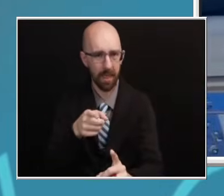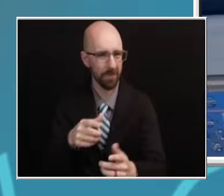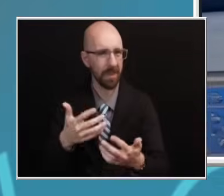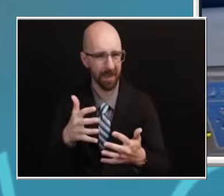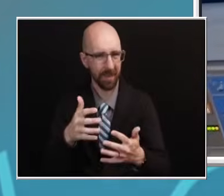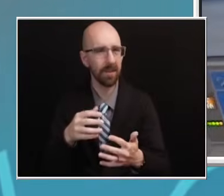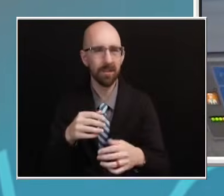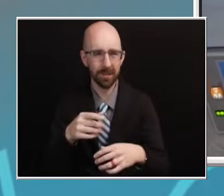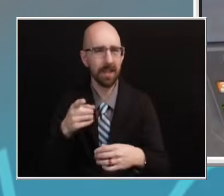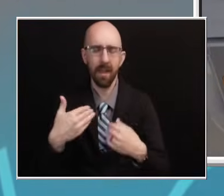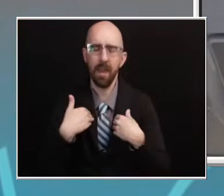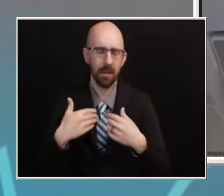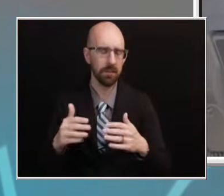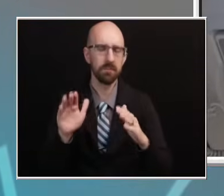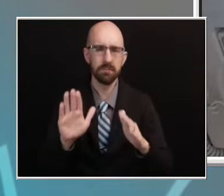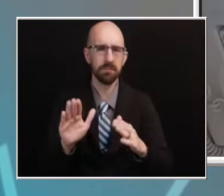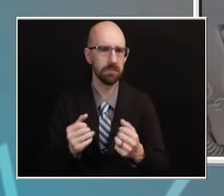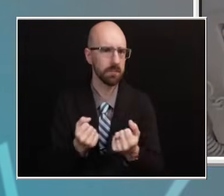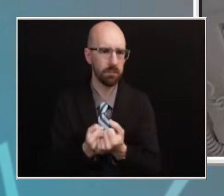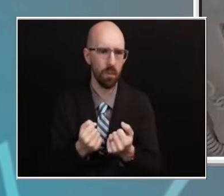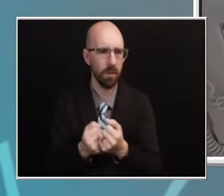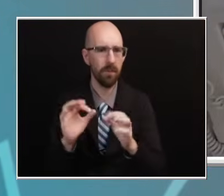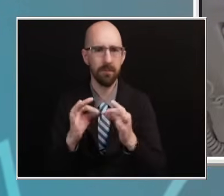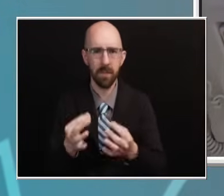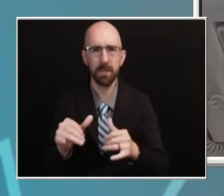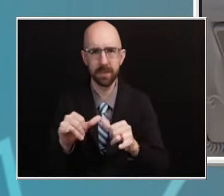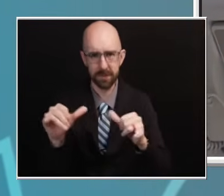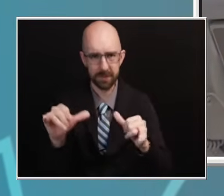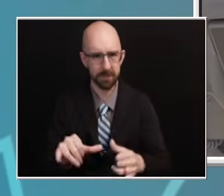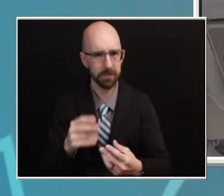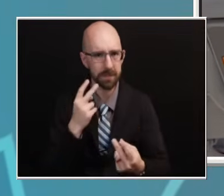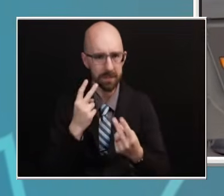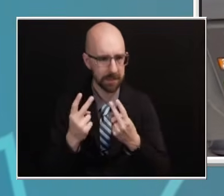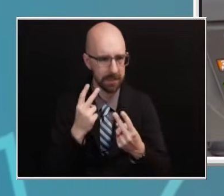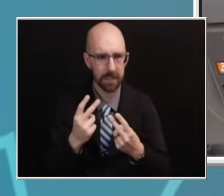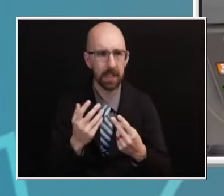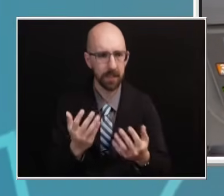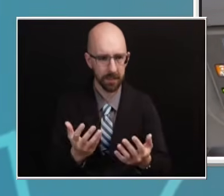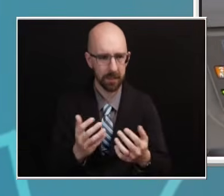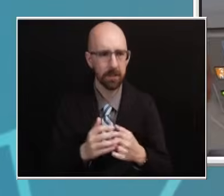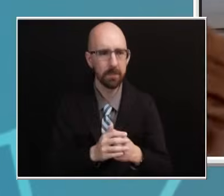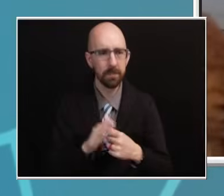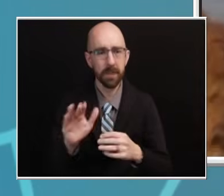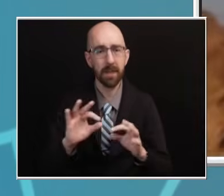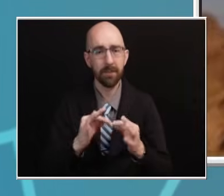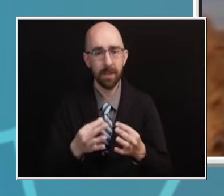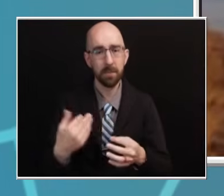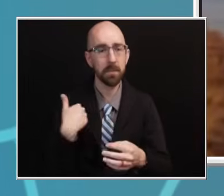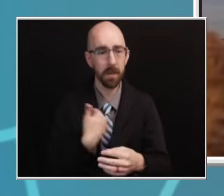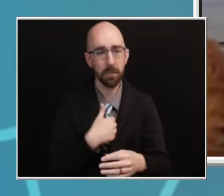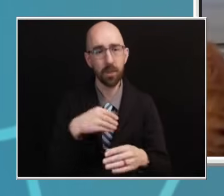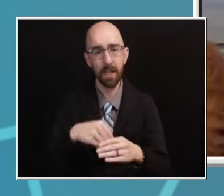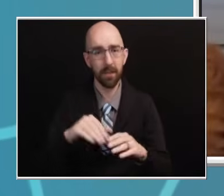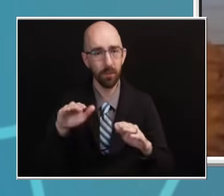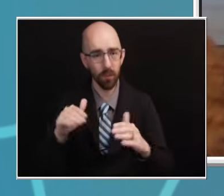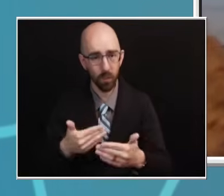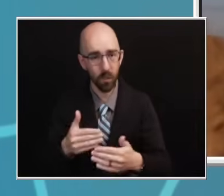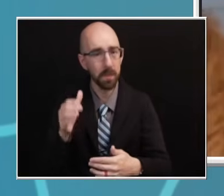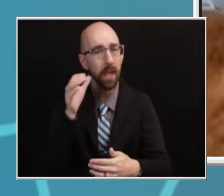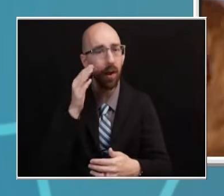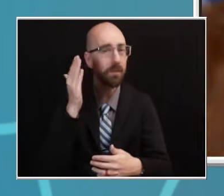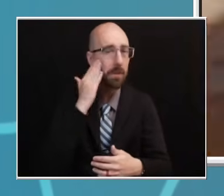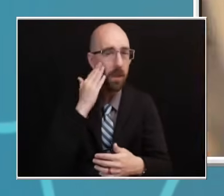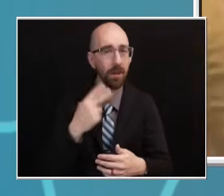supportive family system, seeing his family members in the room with them, hearing familiar voices, not